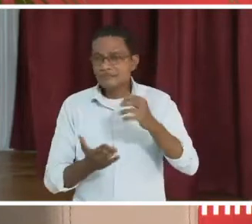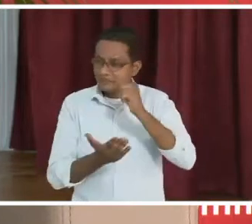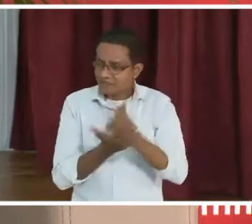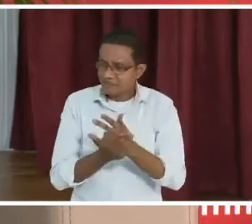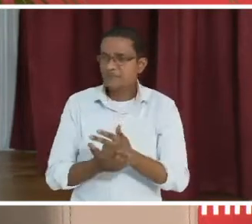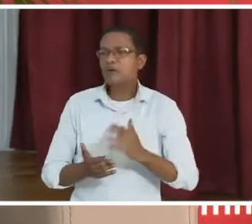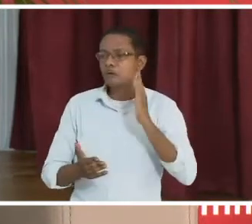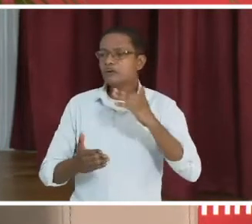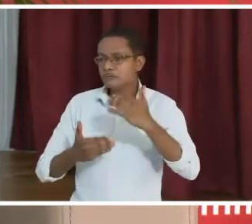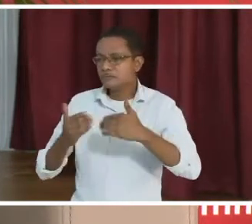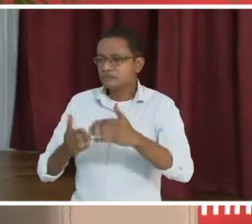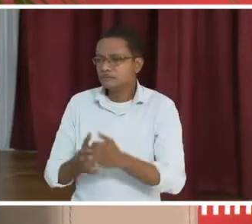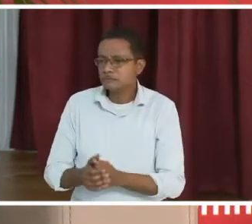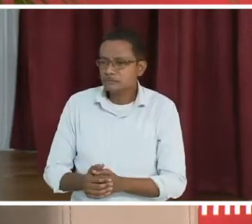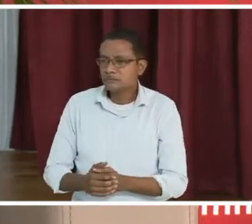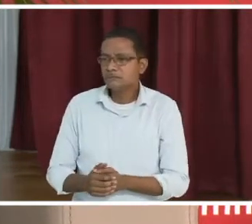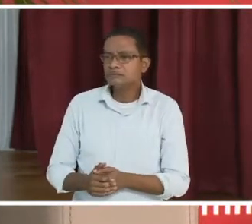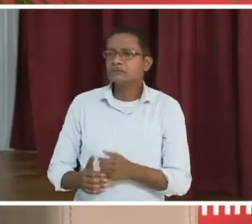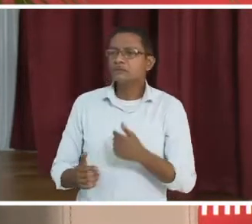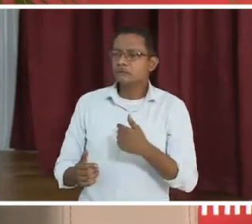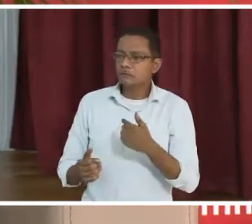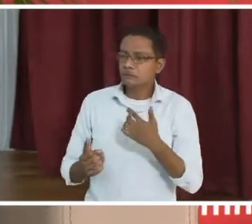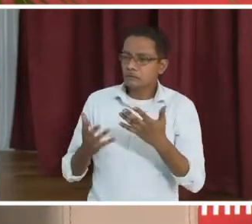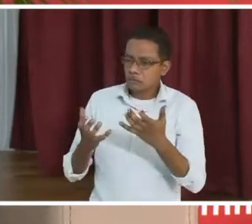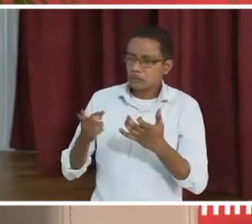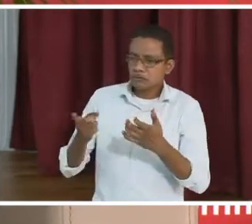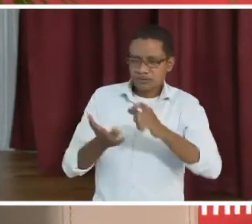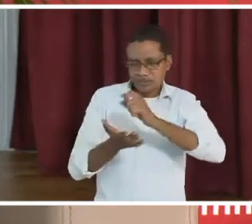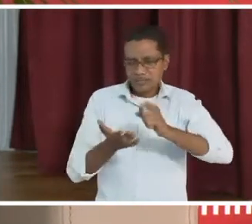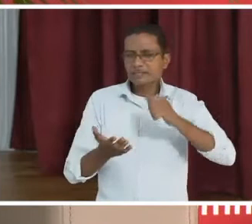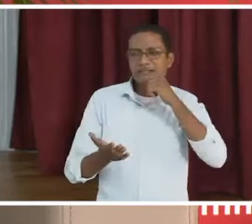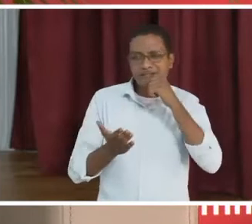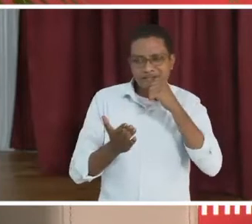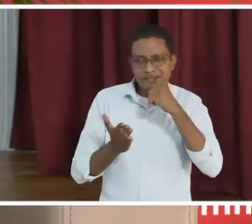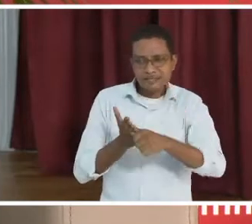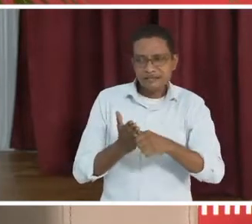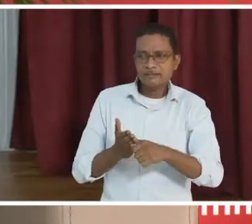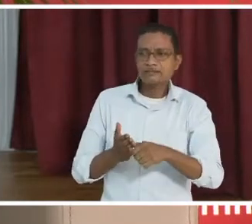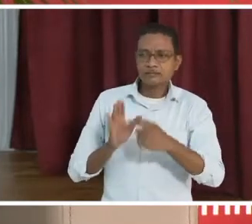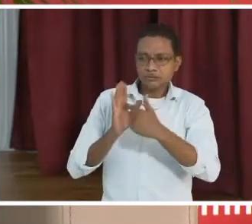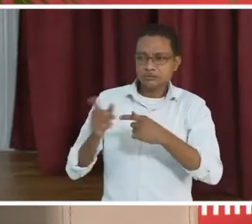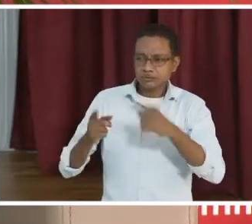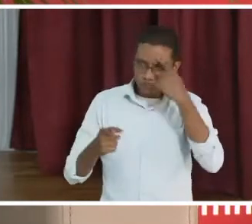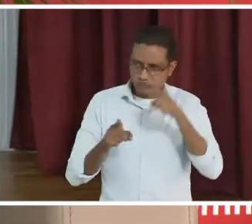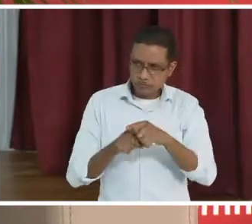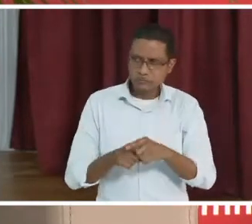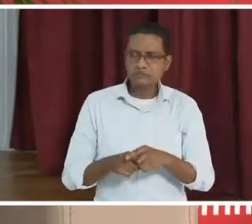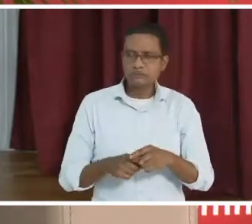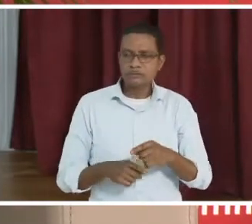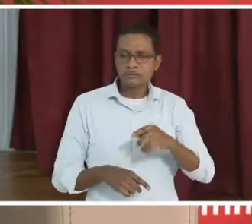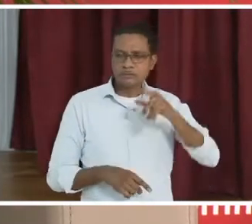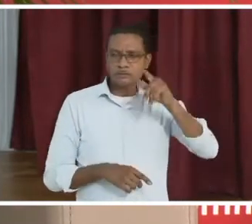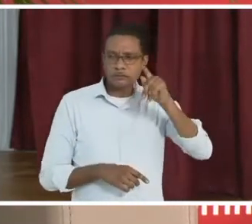have you sign with us what we call the letter of offer and loan agreement, which is the terms and conditions between you and